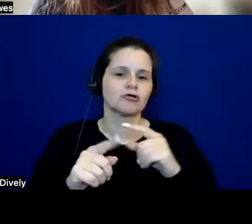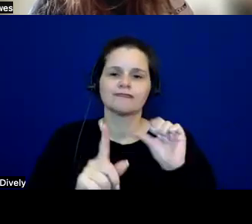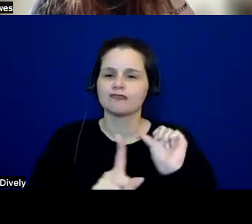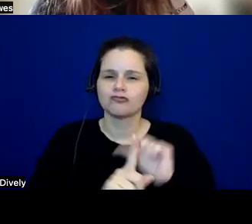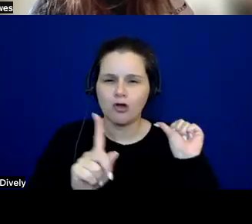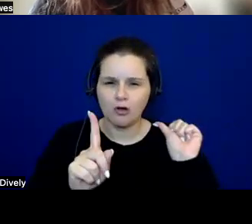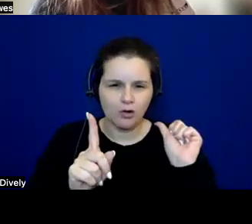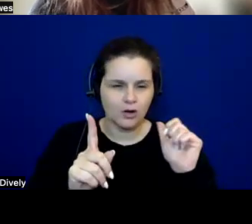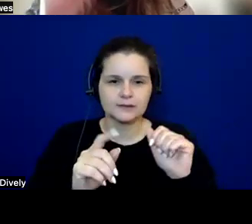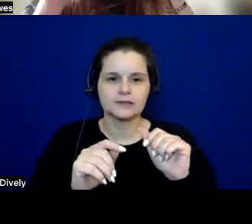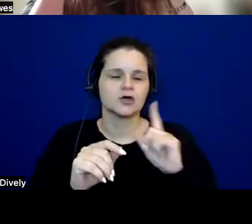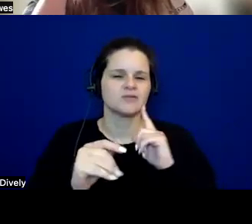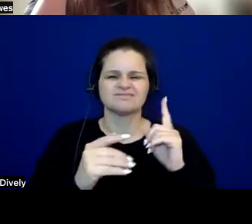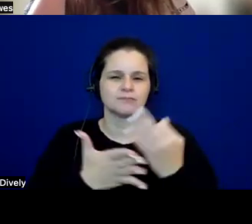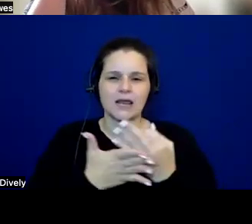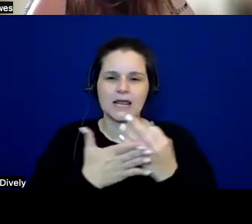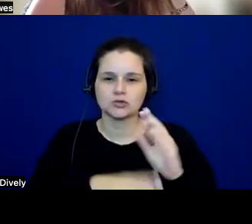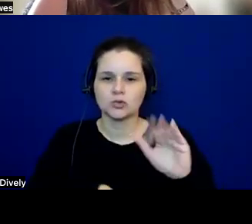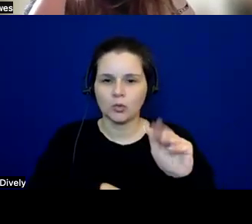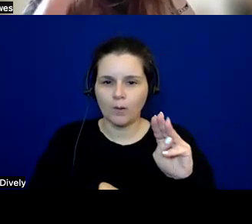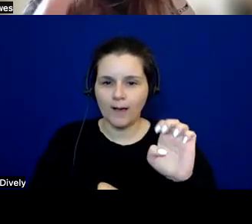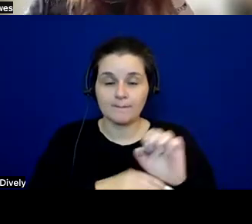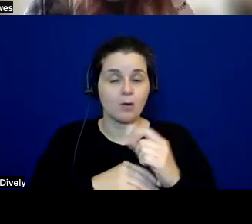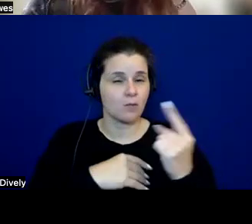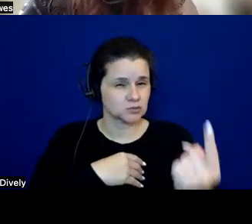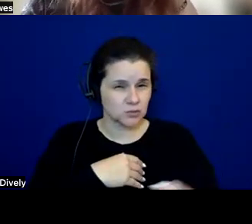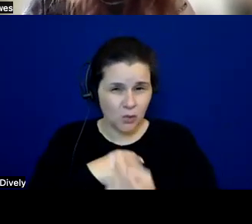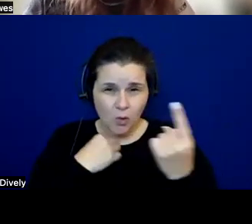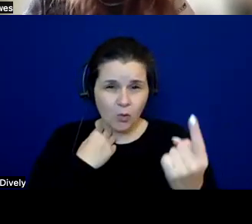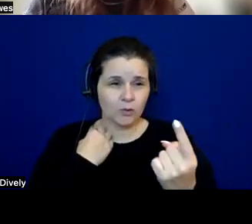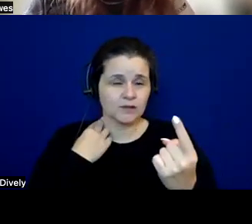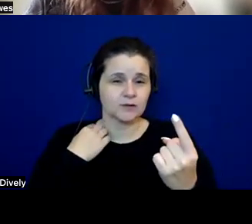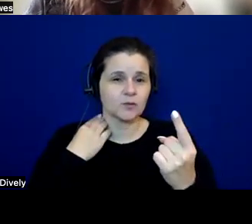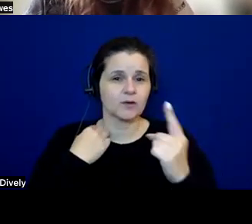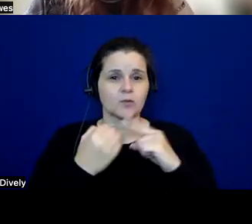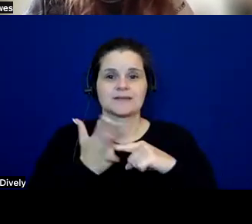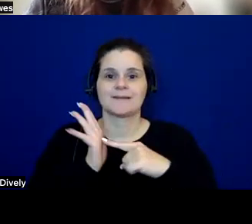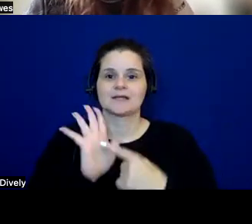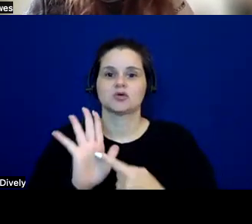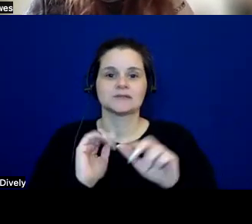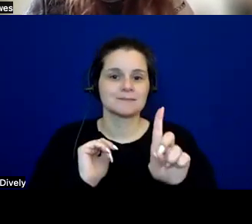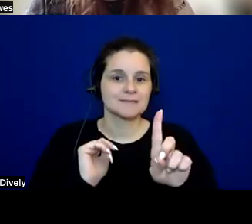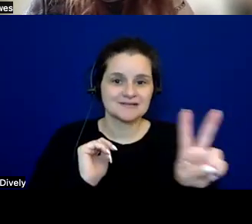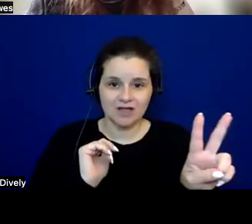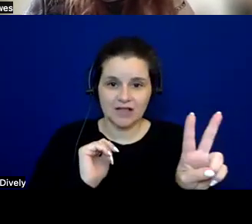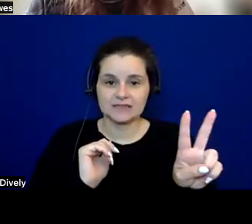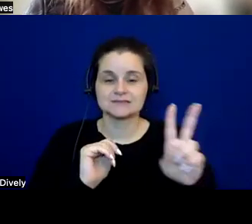financial crime. And almost always, when there was a disclosure of domestic violence or some